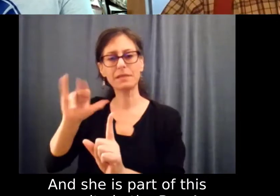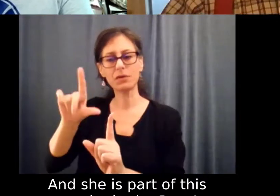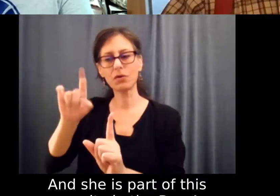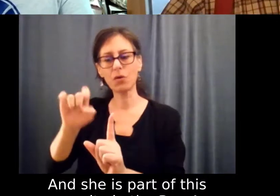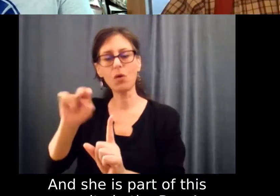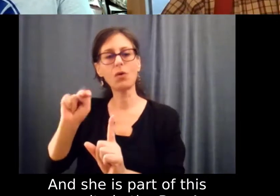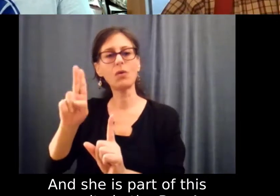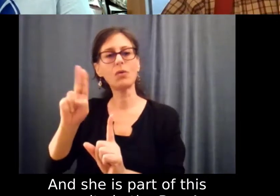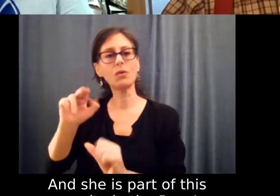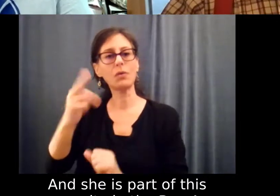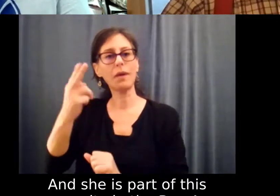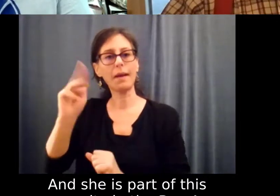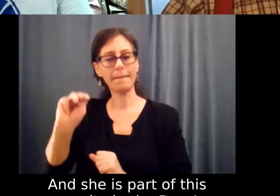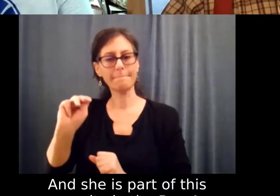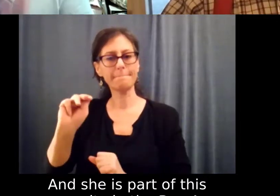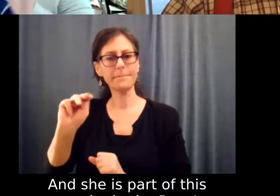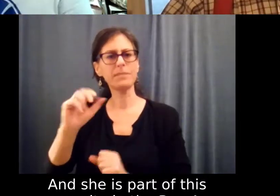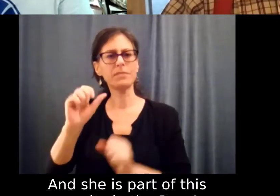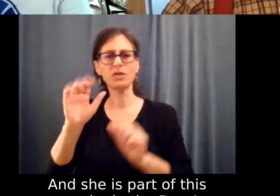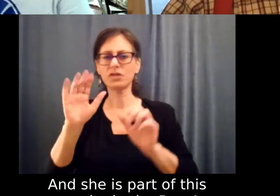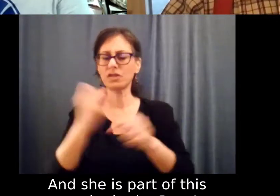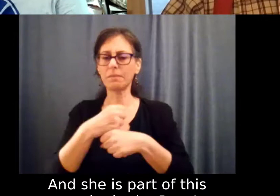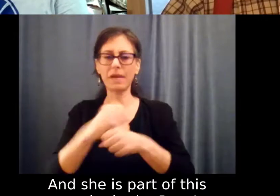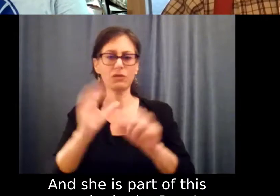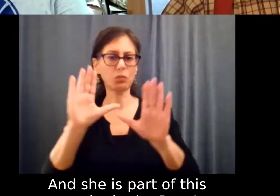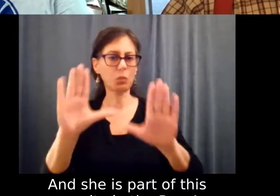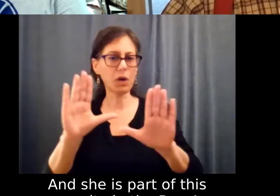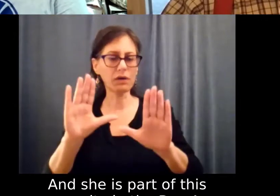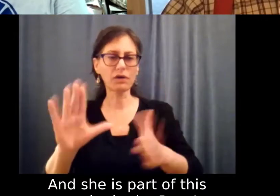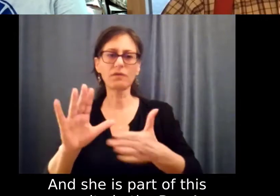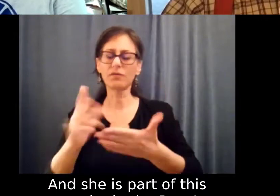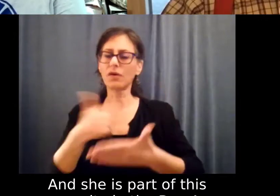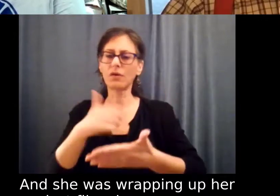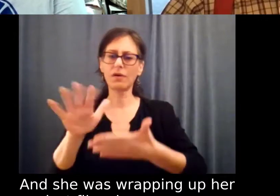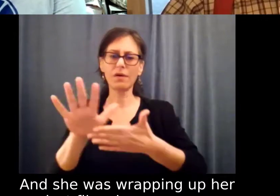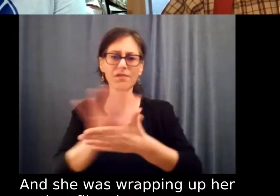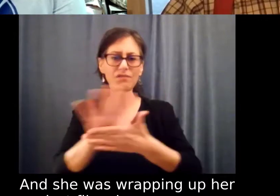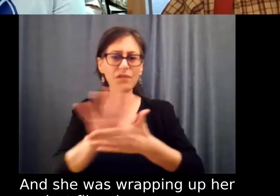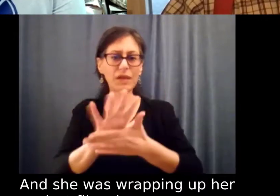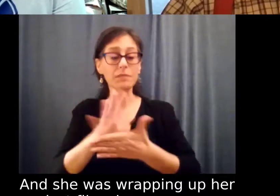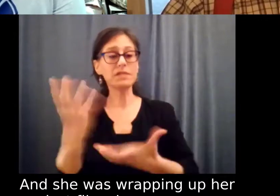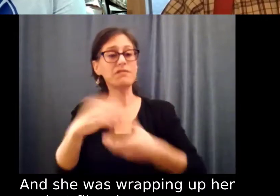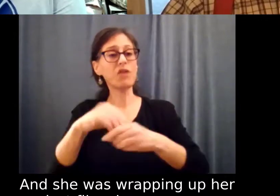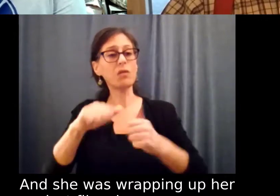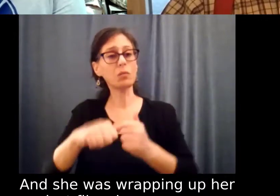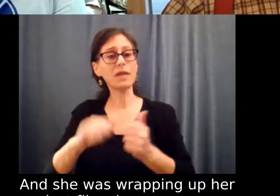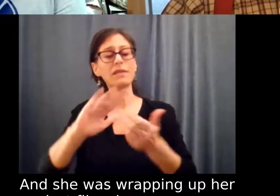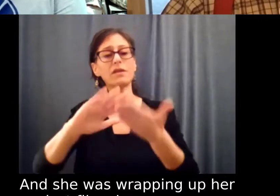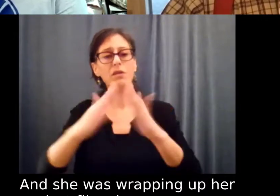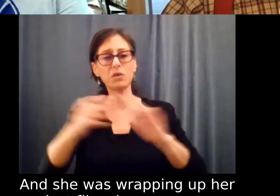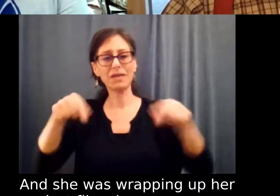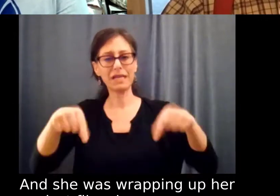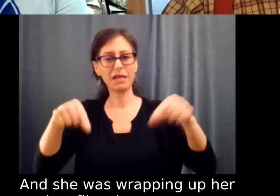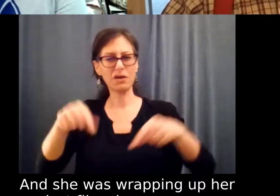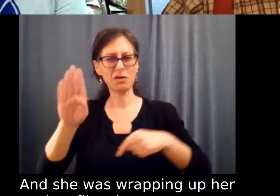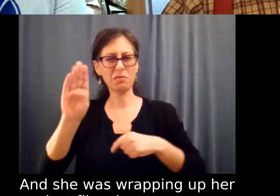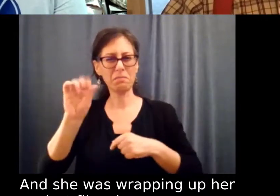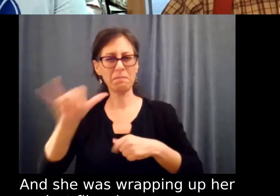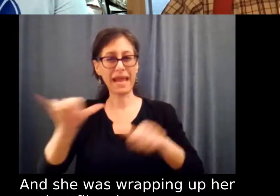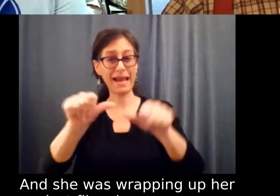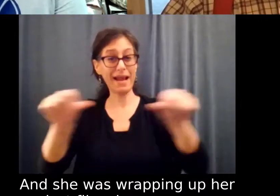documentary filmmaker. She's part of this wonderful community here in the Bay Area. And as she was wrapping up her last